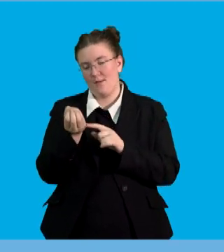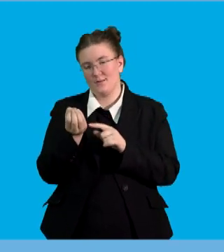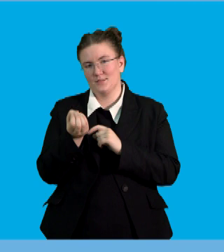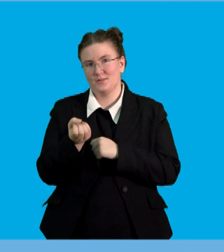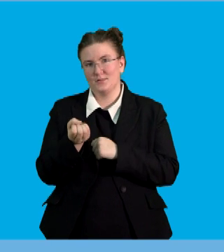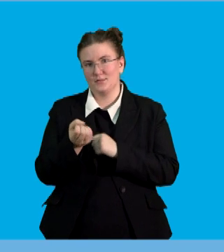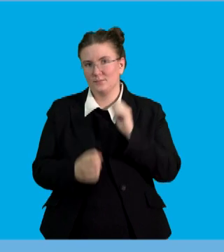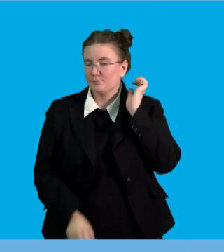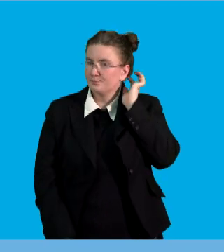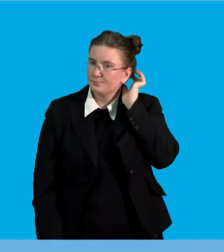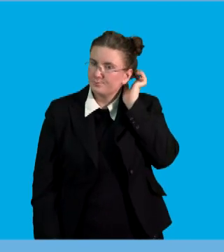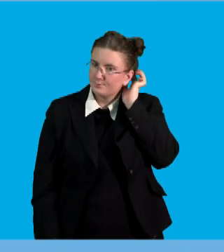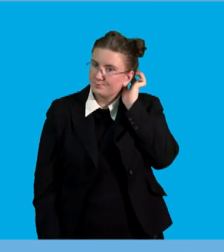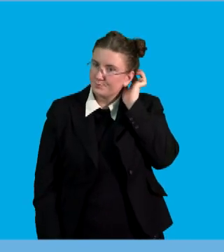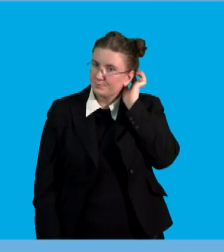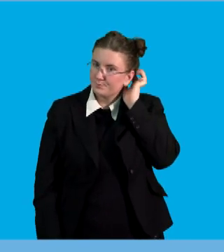spaces